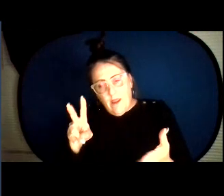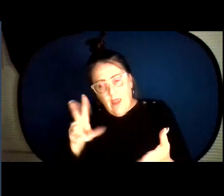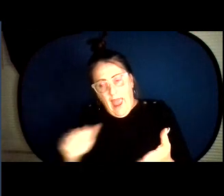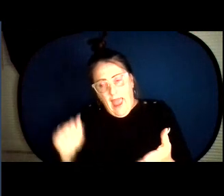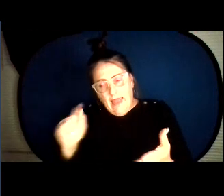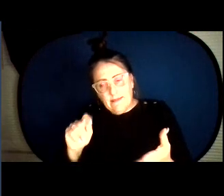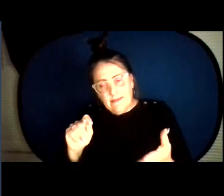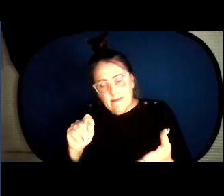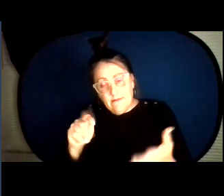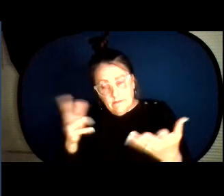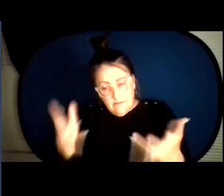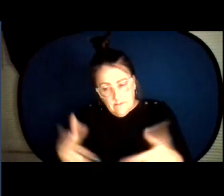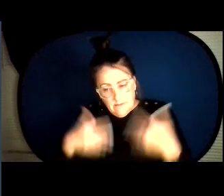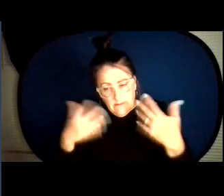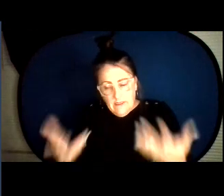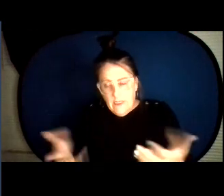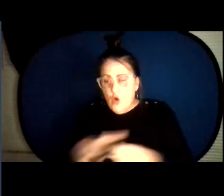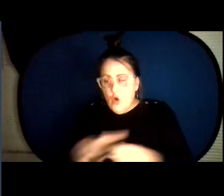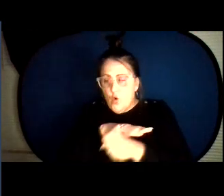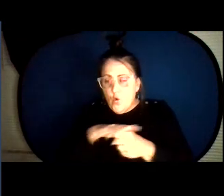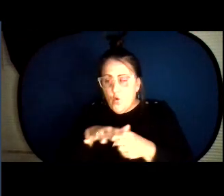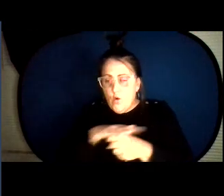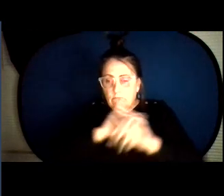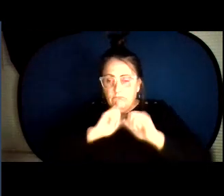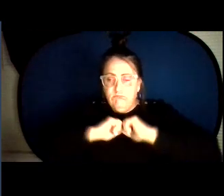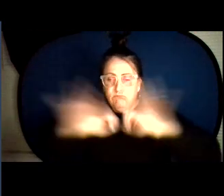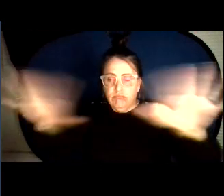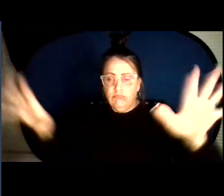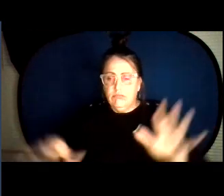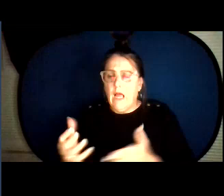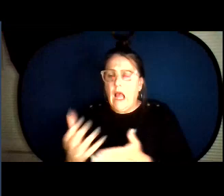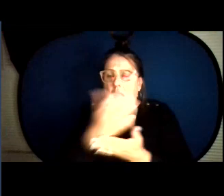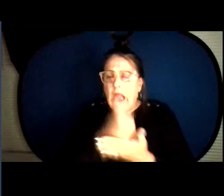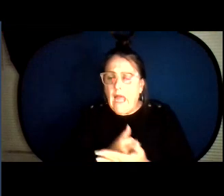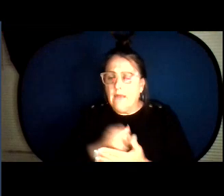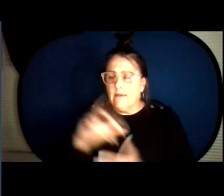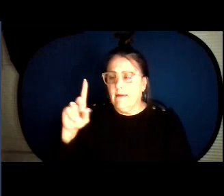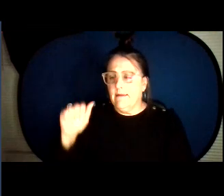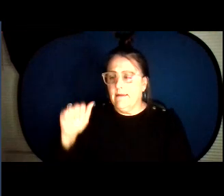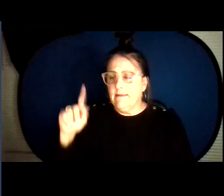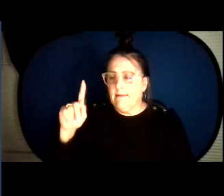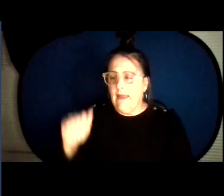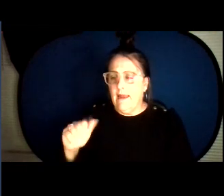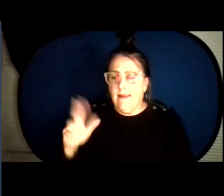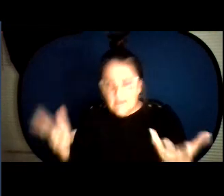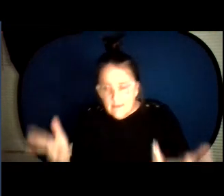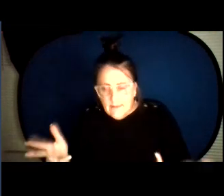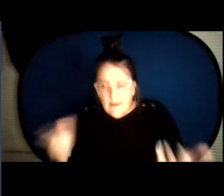regions from throughout the state on how they collect data and how they're going to adopt